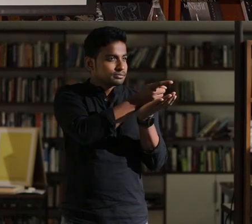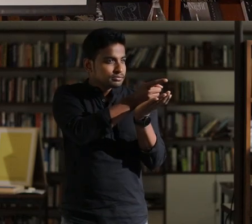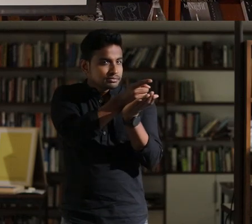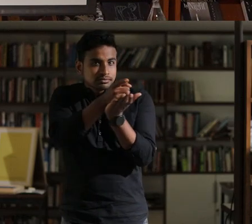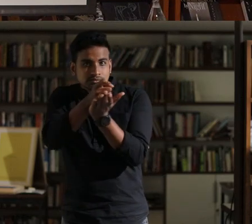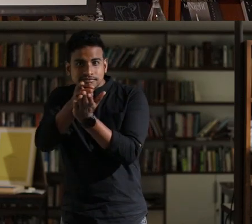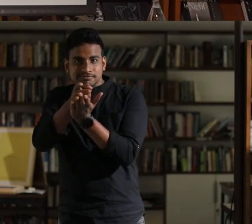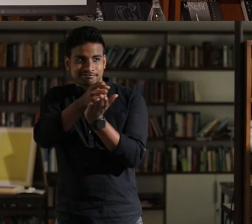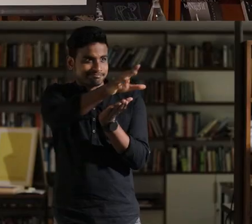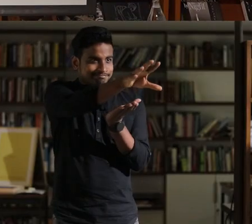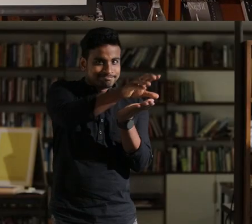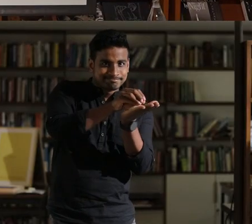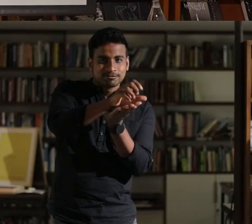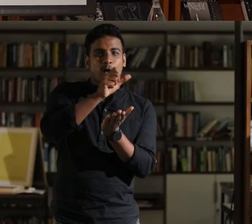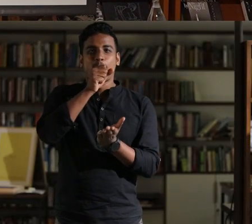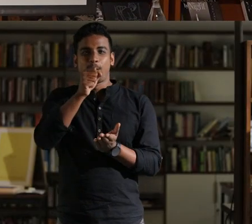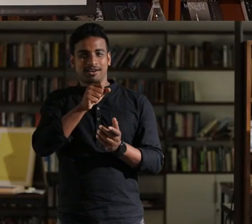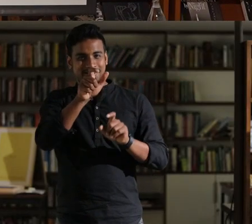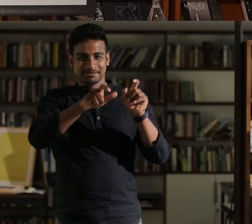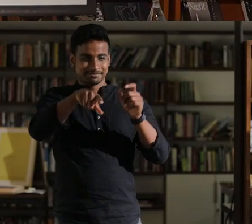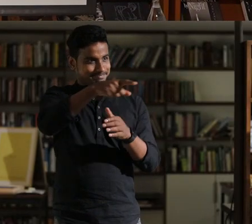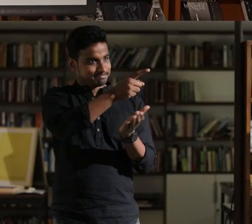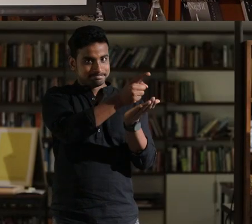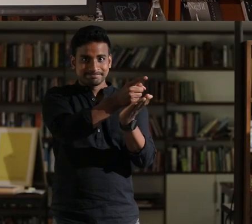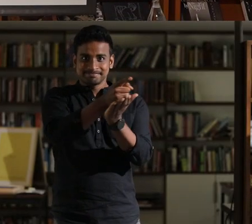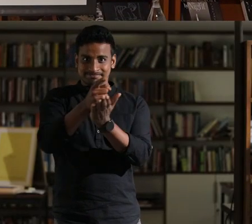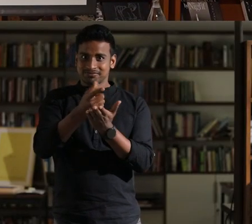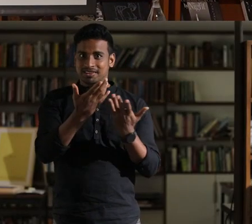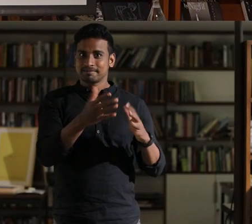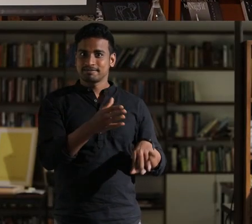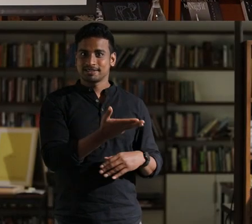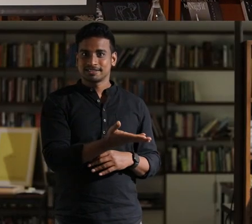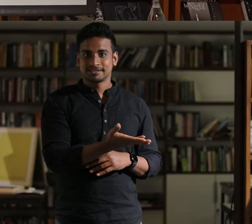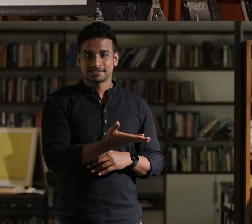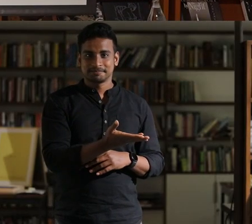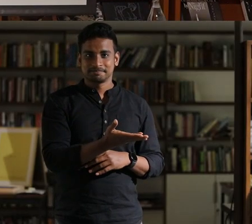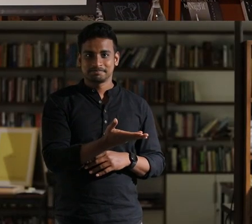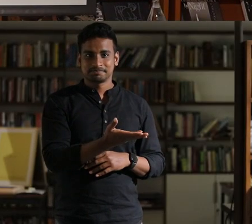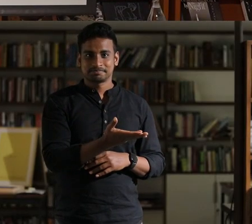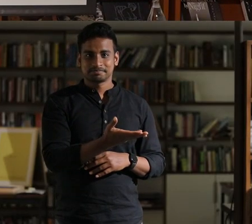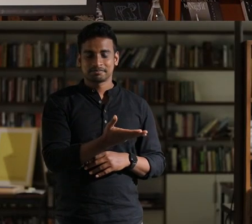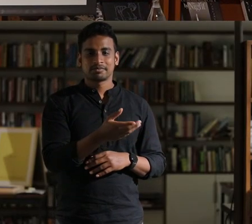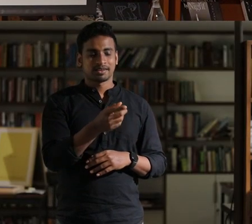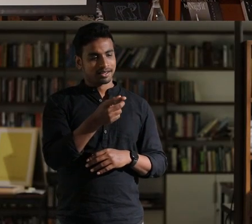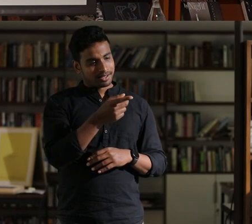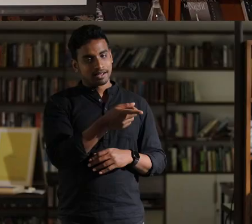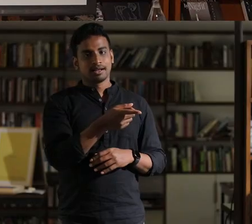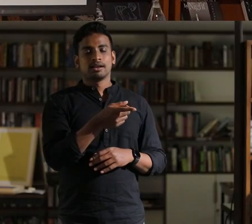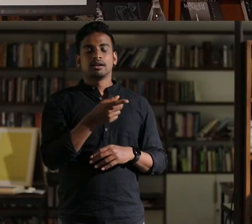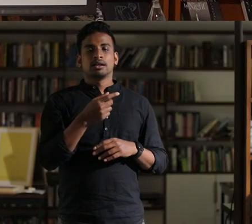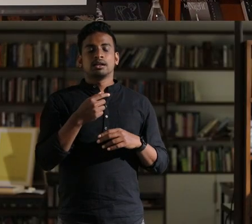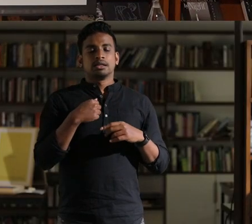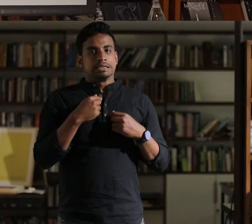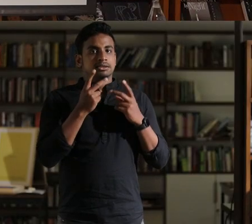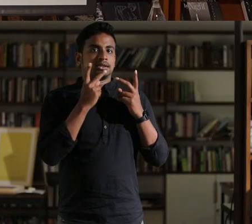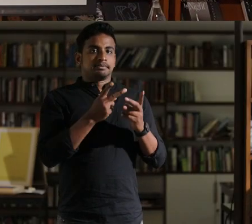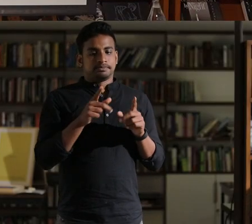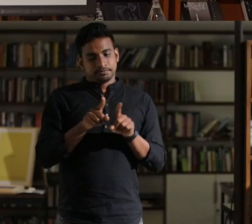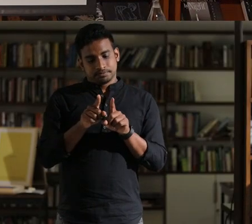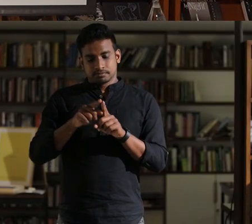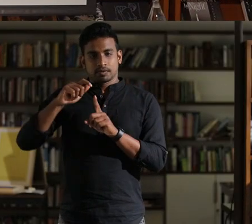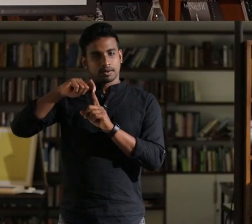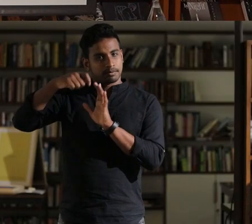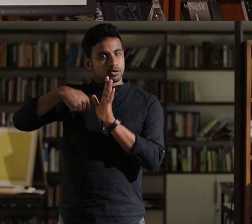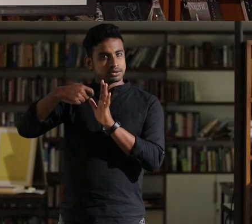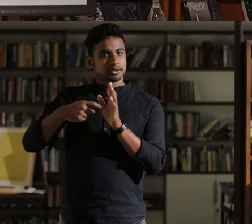One of the advantages of doing that, and it's something I've actually felt and used always in my projects is to